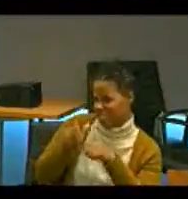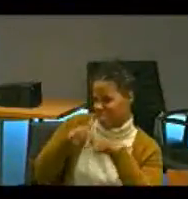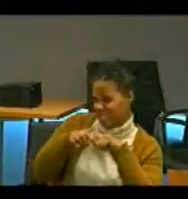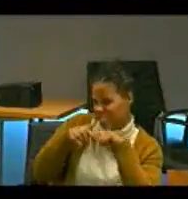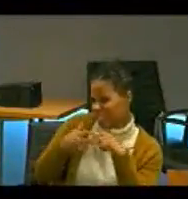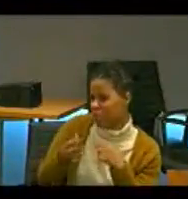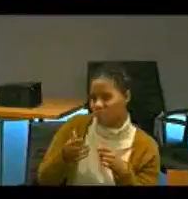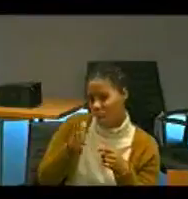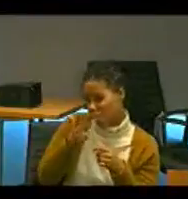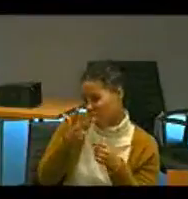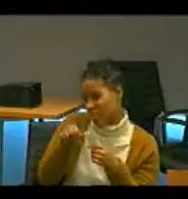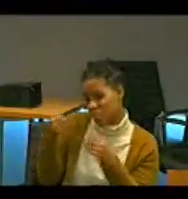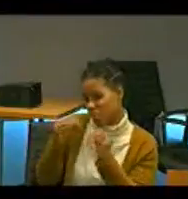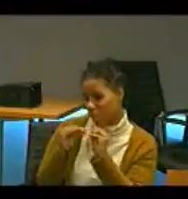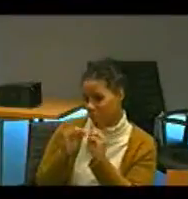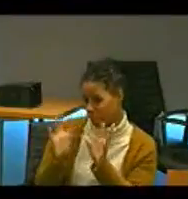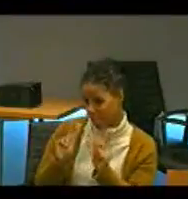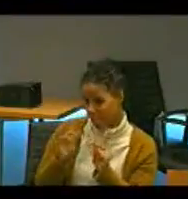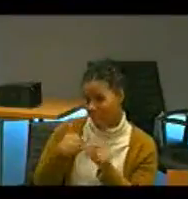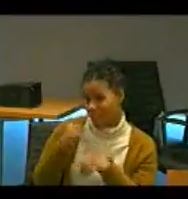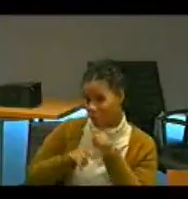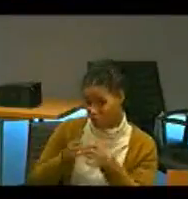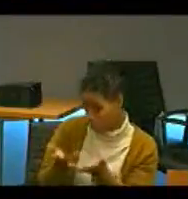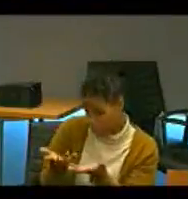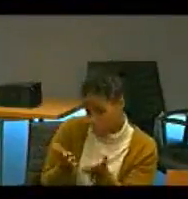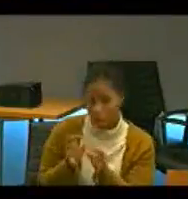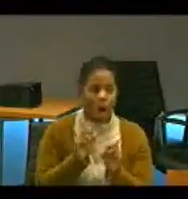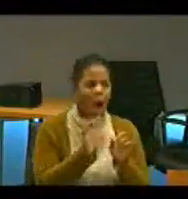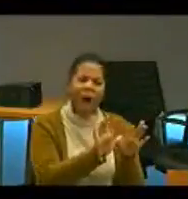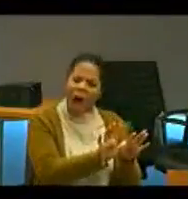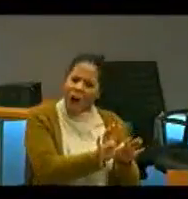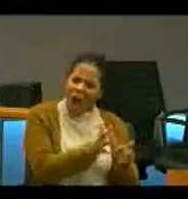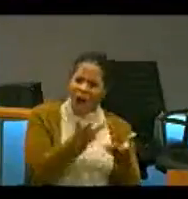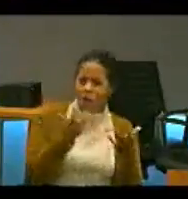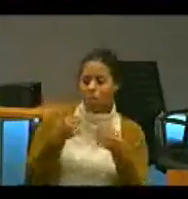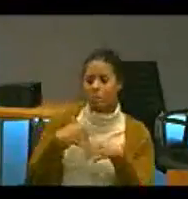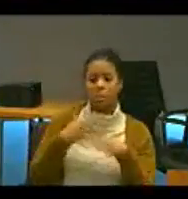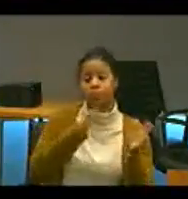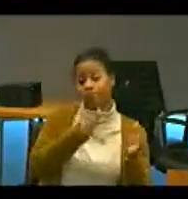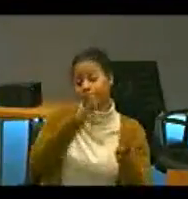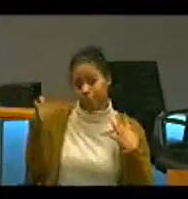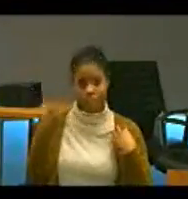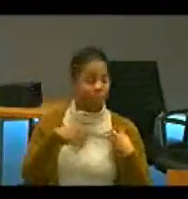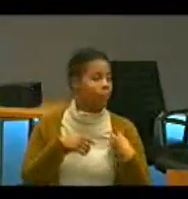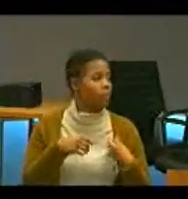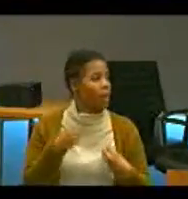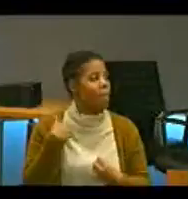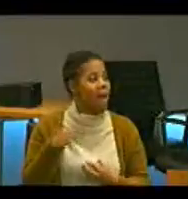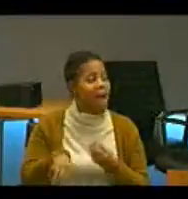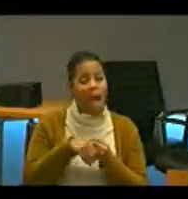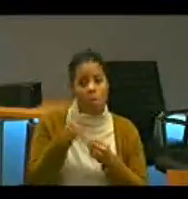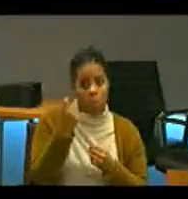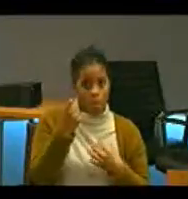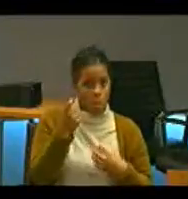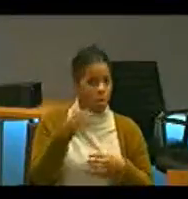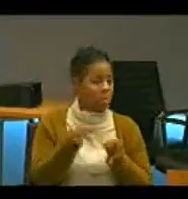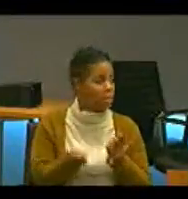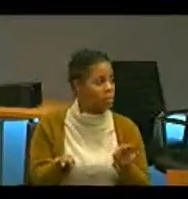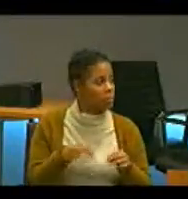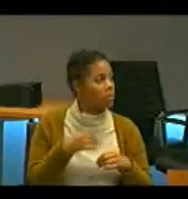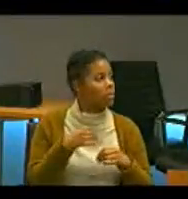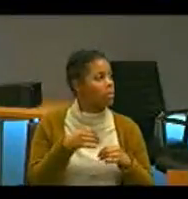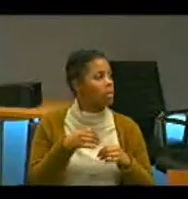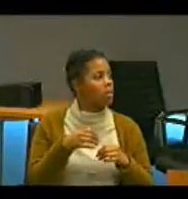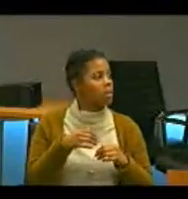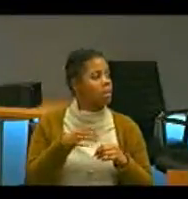questions after you. So does anybody want to respond to that question? I'll say one sentence. When I say what we know, I'm speaking about decades